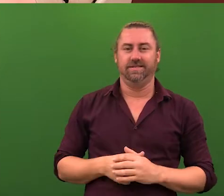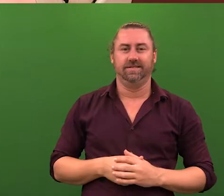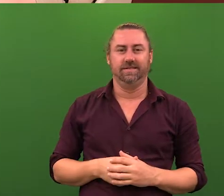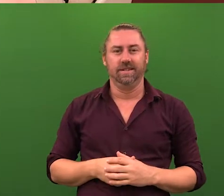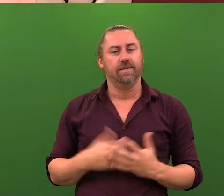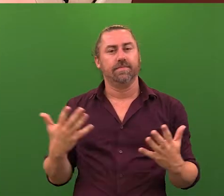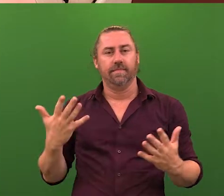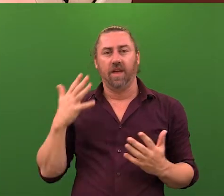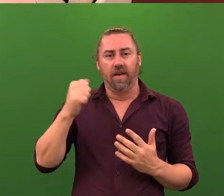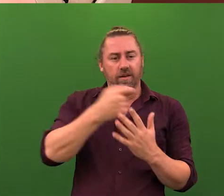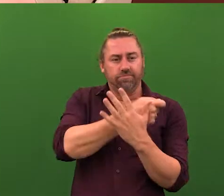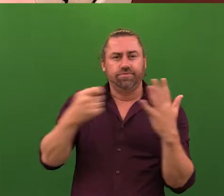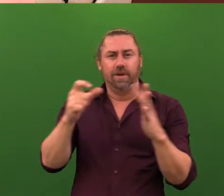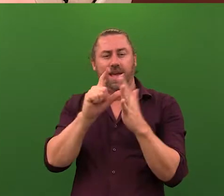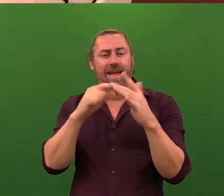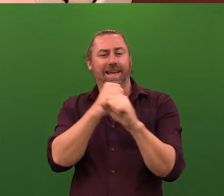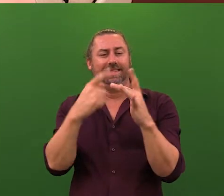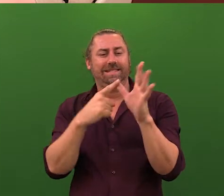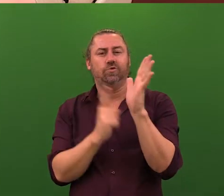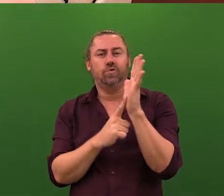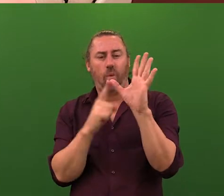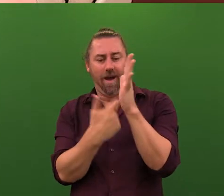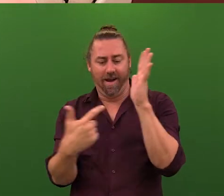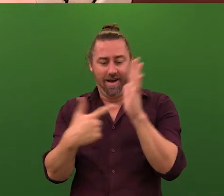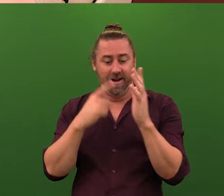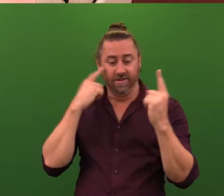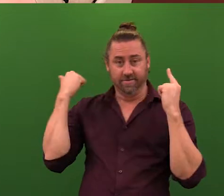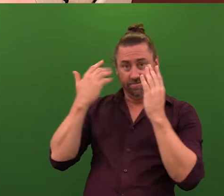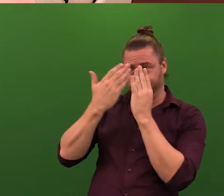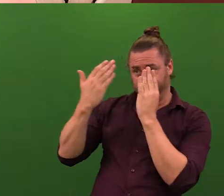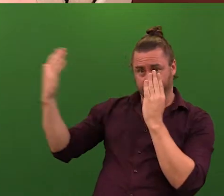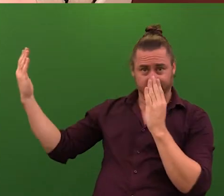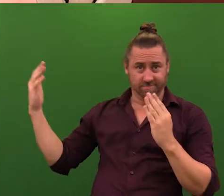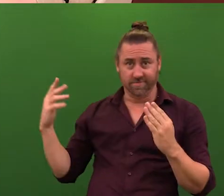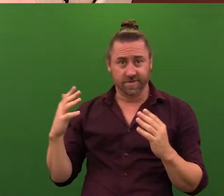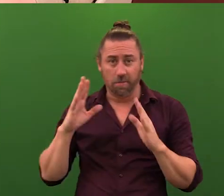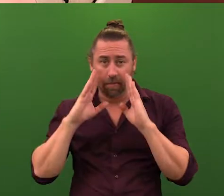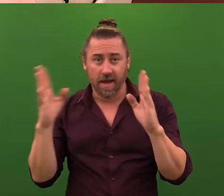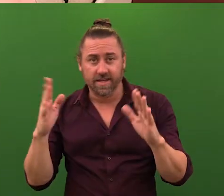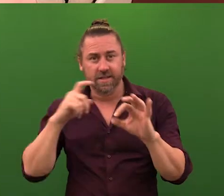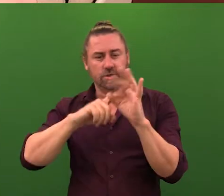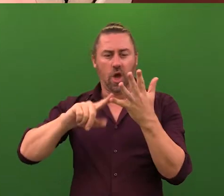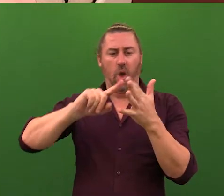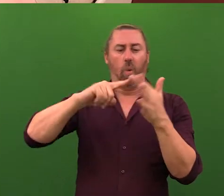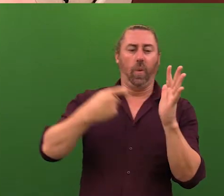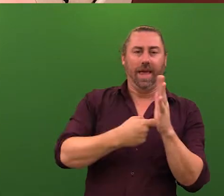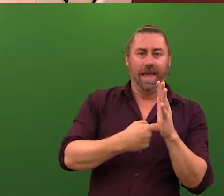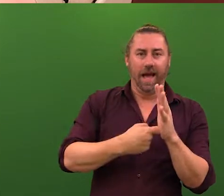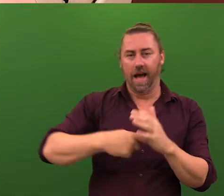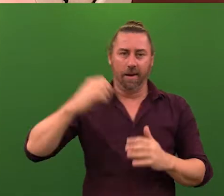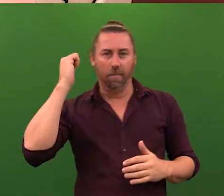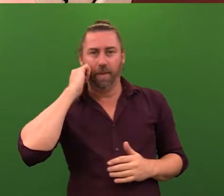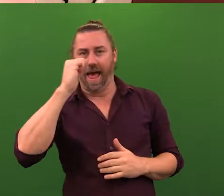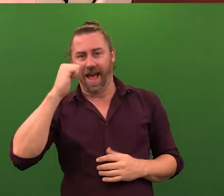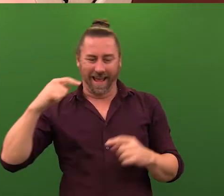The exquisite series of digital artworks behind us is your recent folio, Queer, Black and